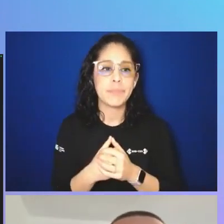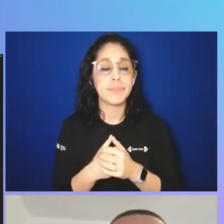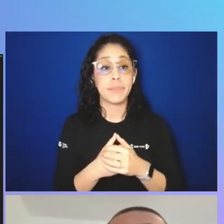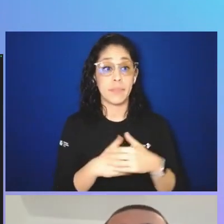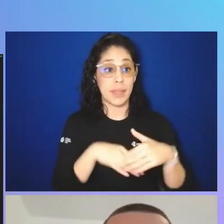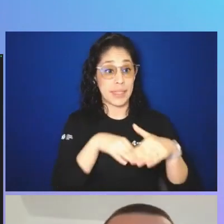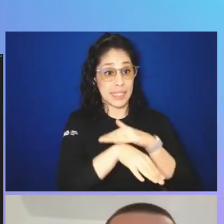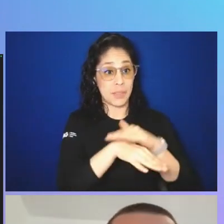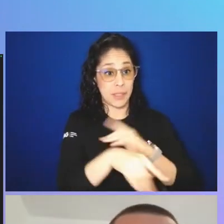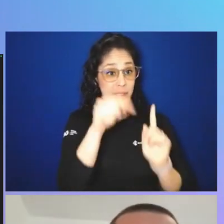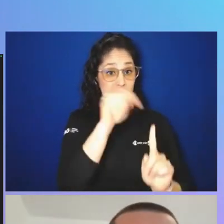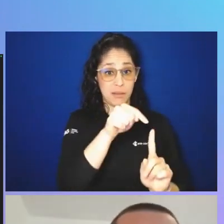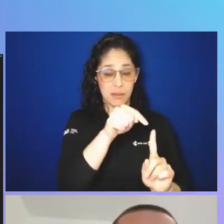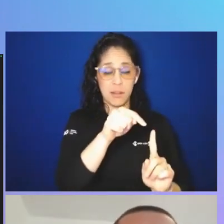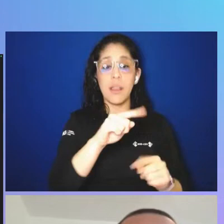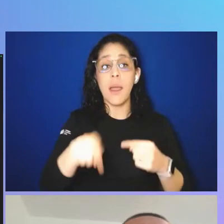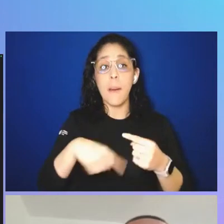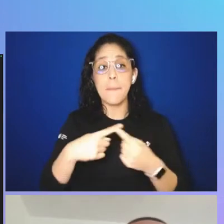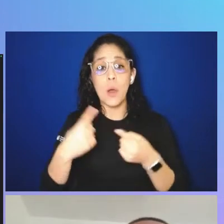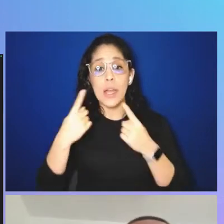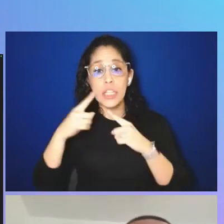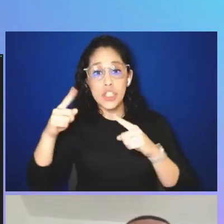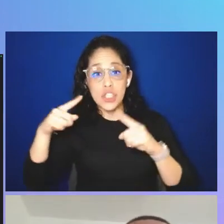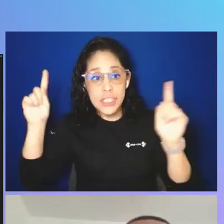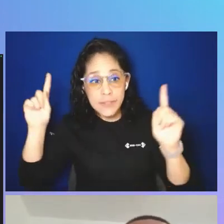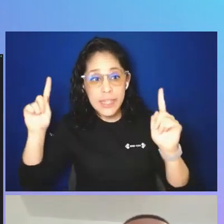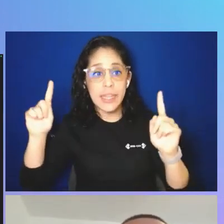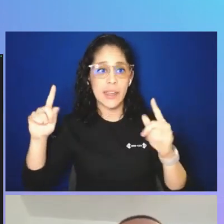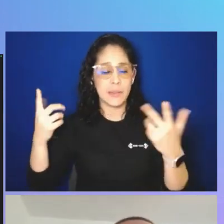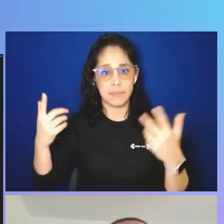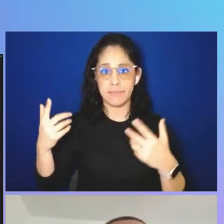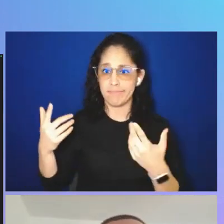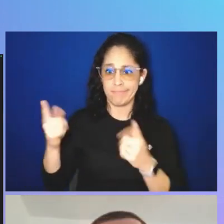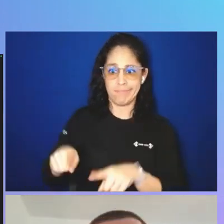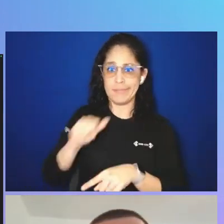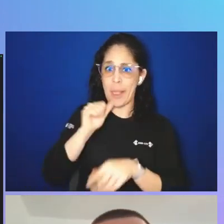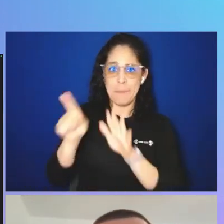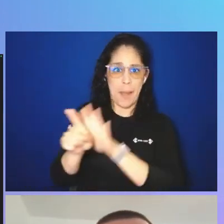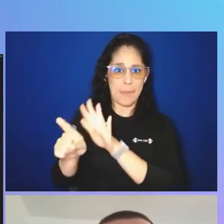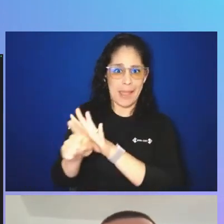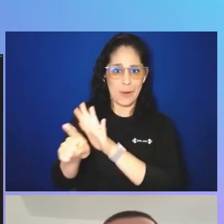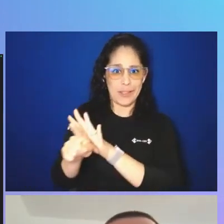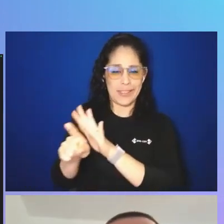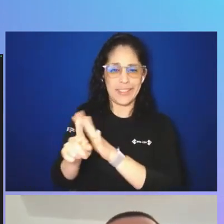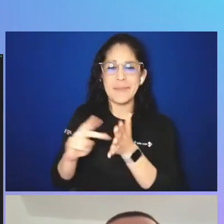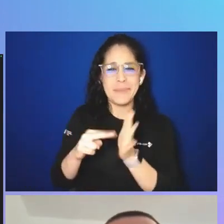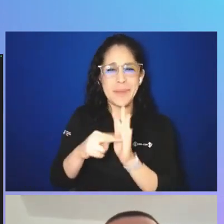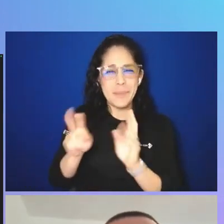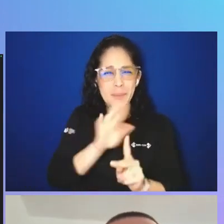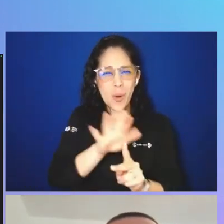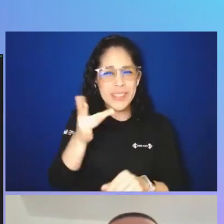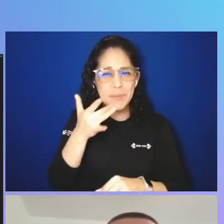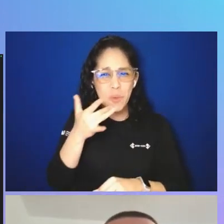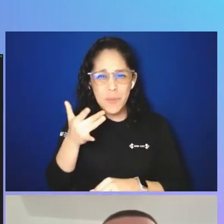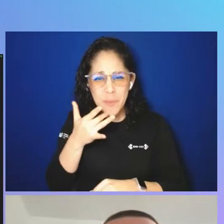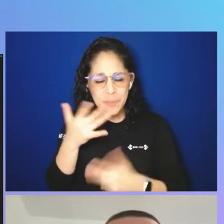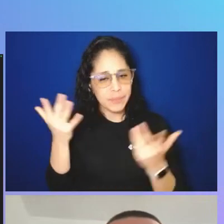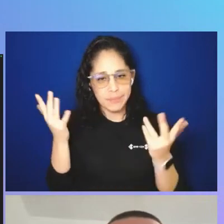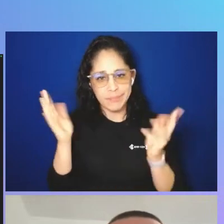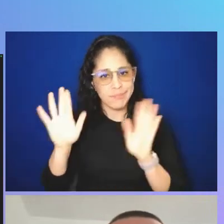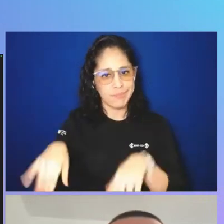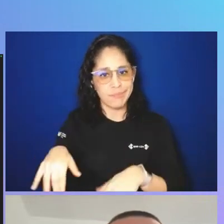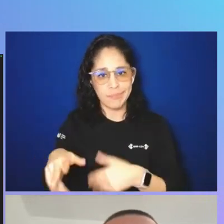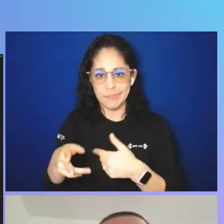Accessibility is about achieving parity, not popularity. There's no accounting for taste, but fortunately, you don't have to account for